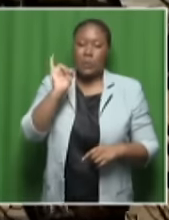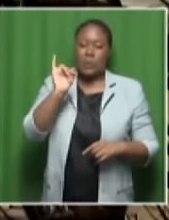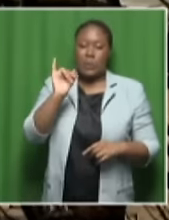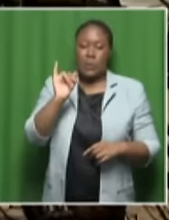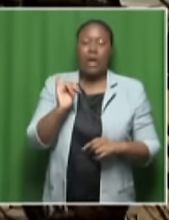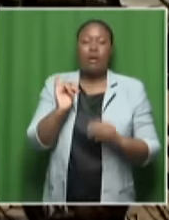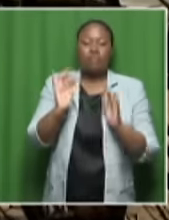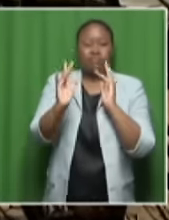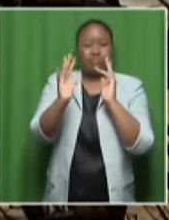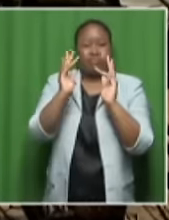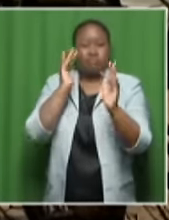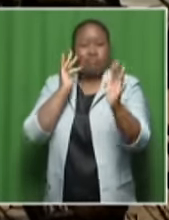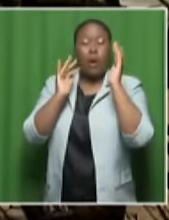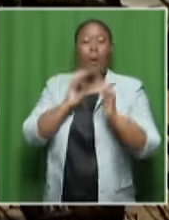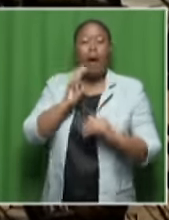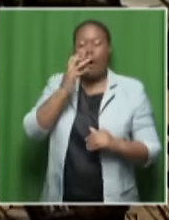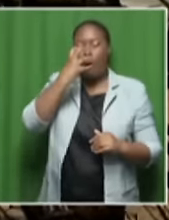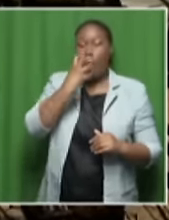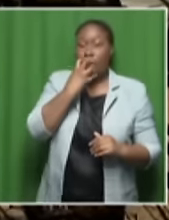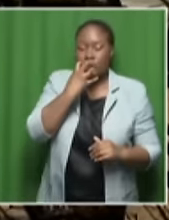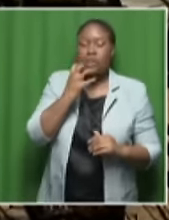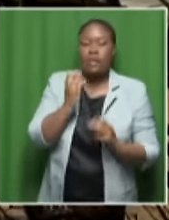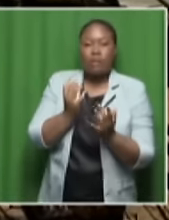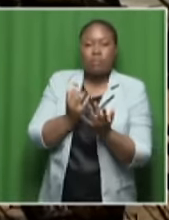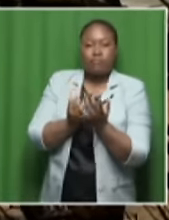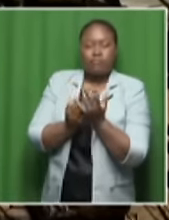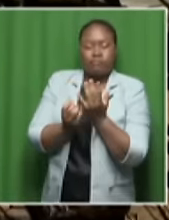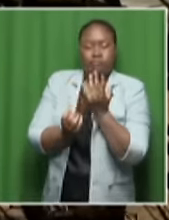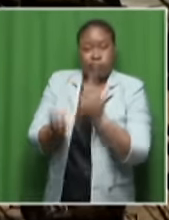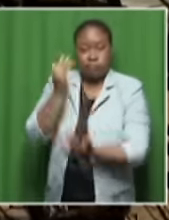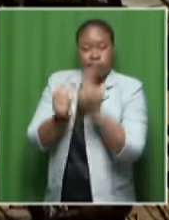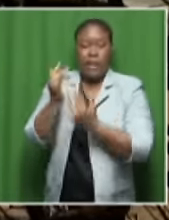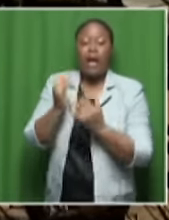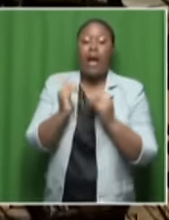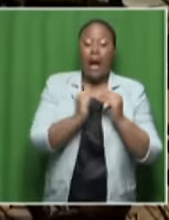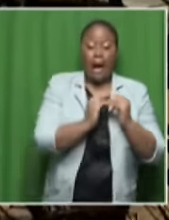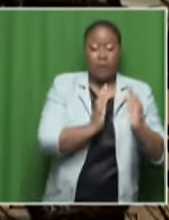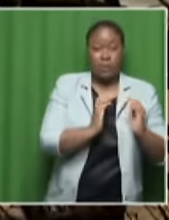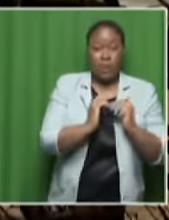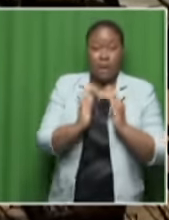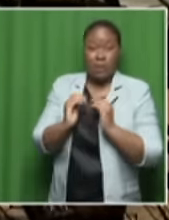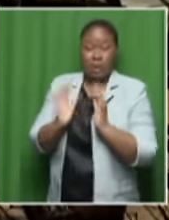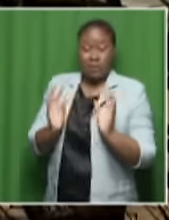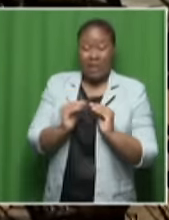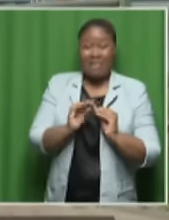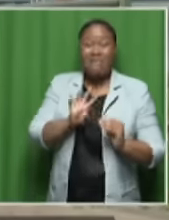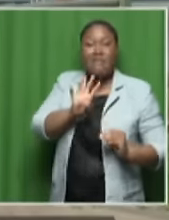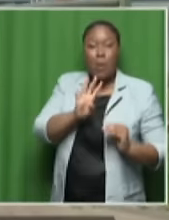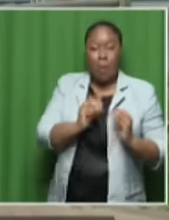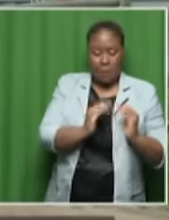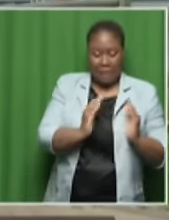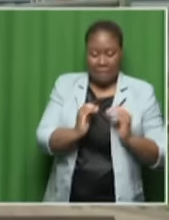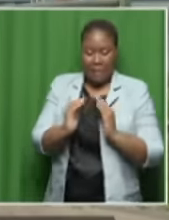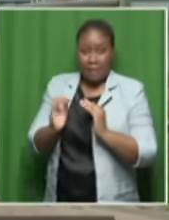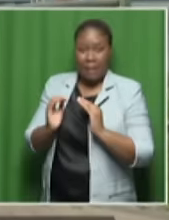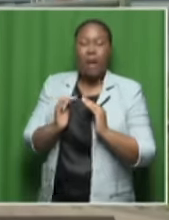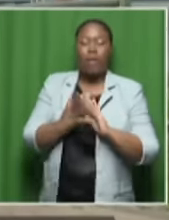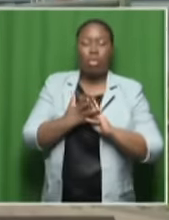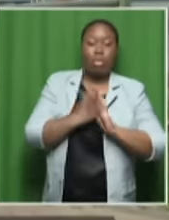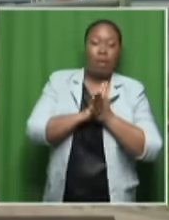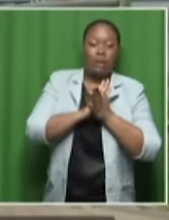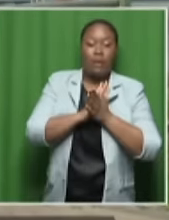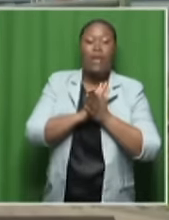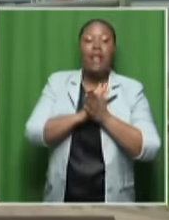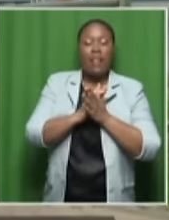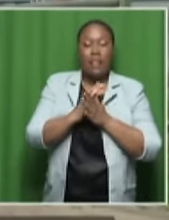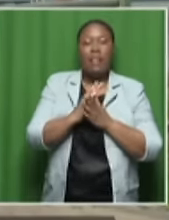a massive fire. At the last count, 4 homes were gutted. By Wednesday morning, the community returned to